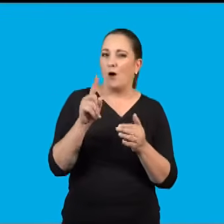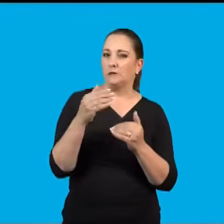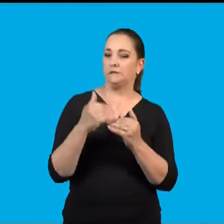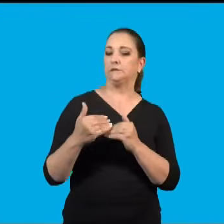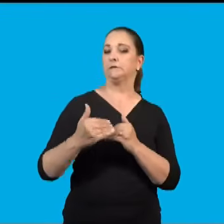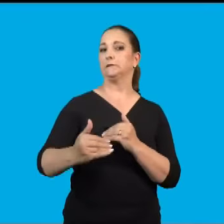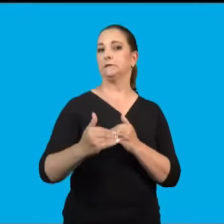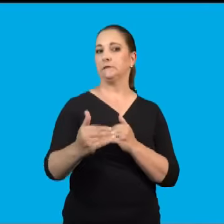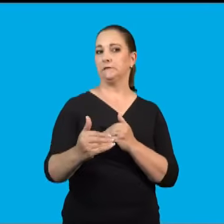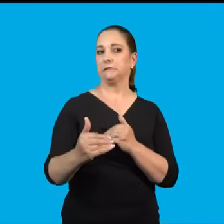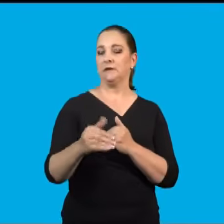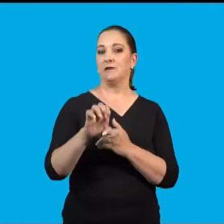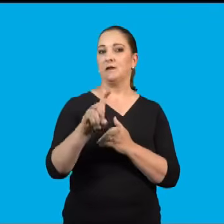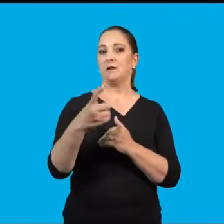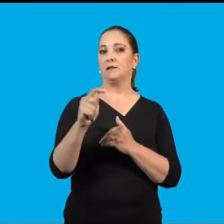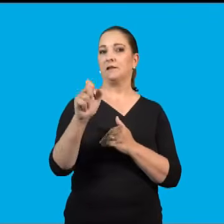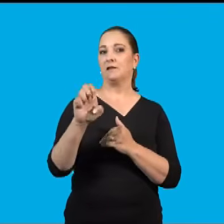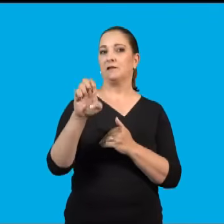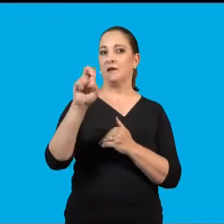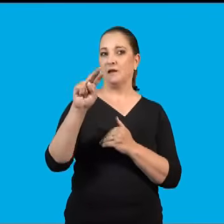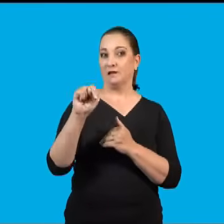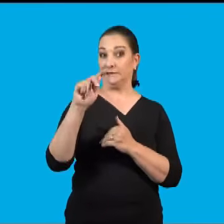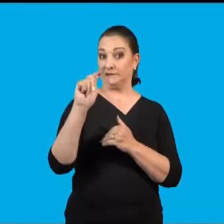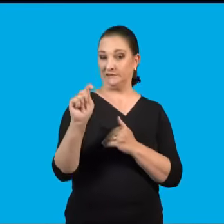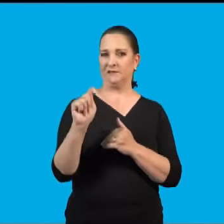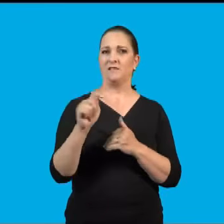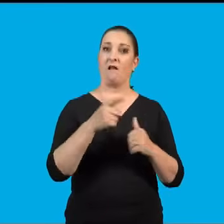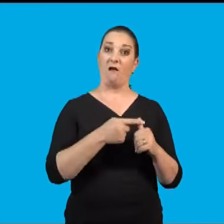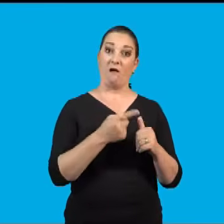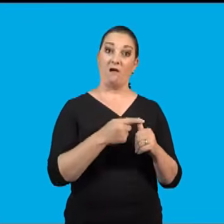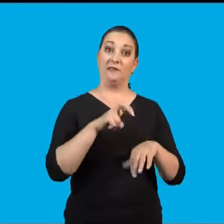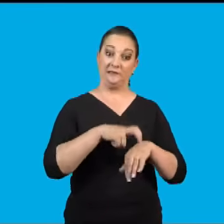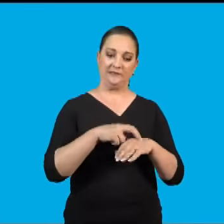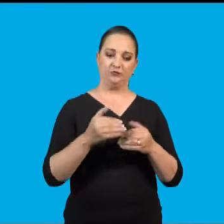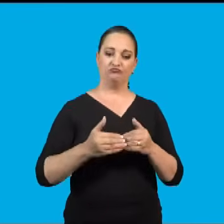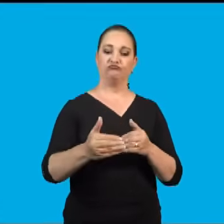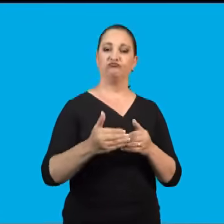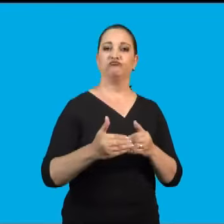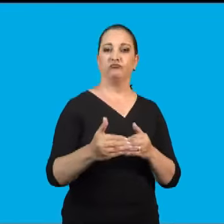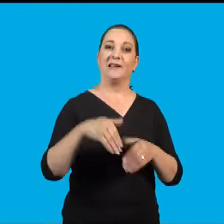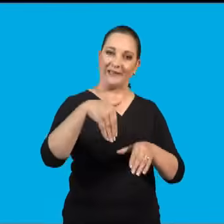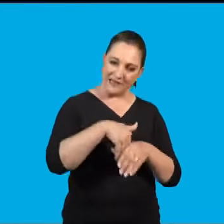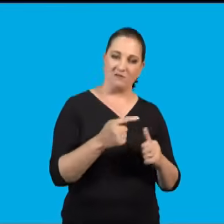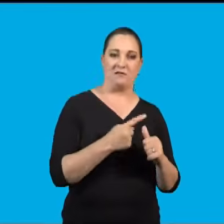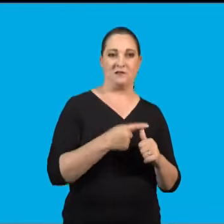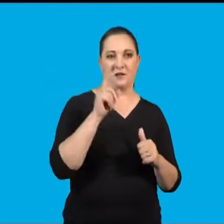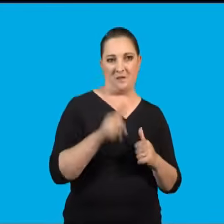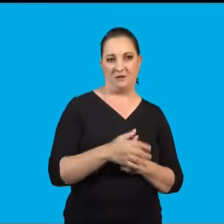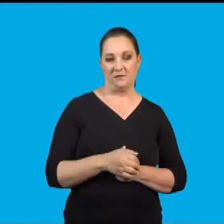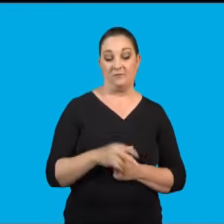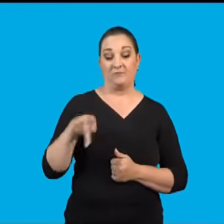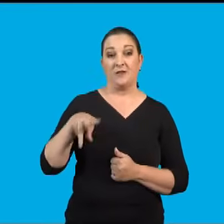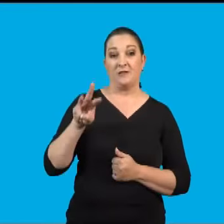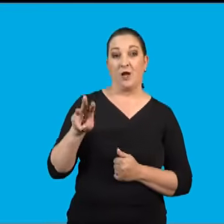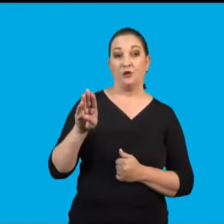extent. Very, very important, because in your answer, you will have to give the extent. Explain to what